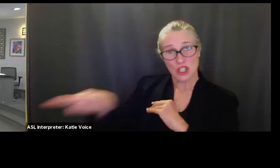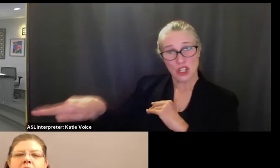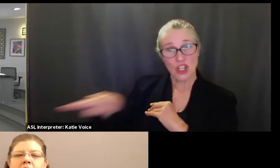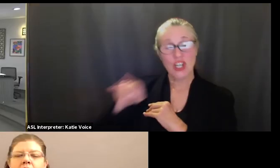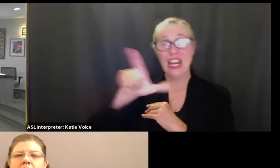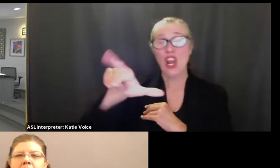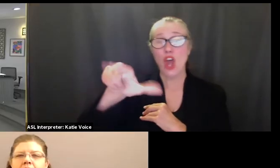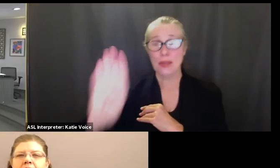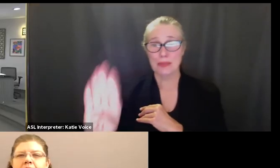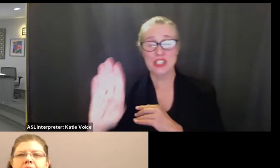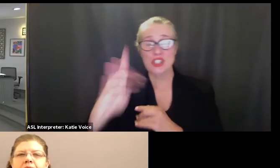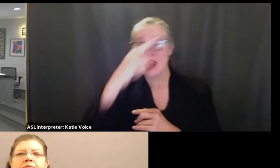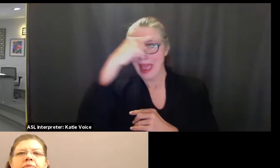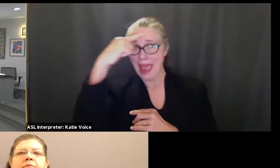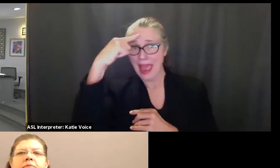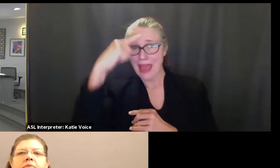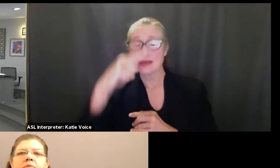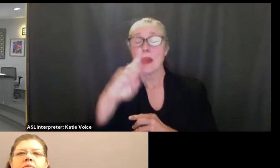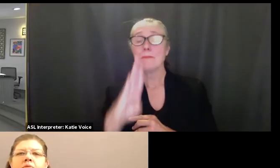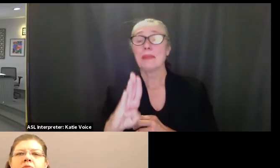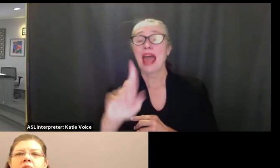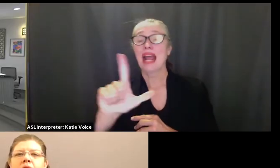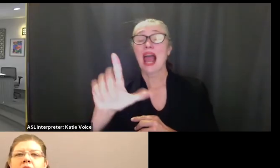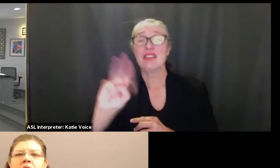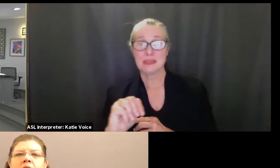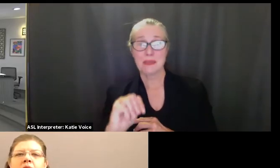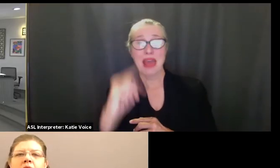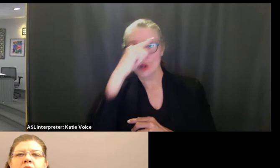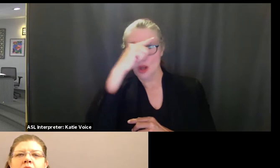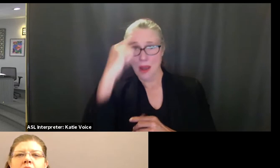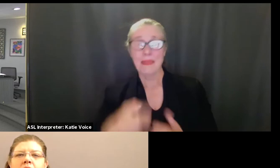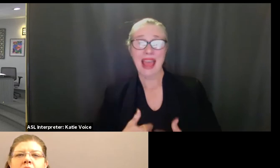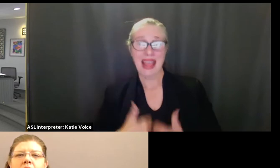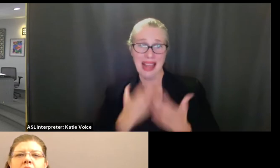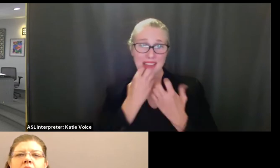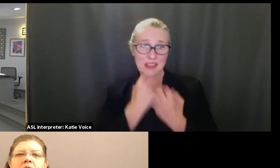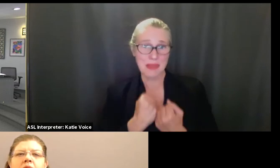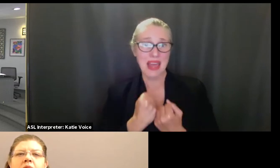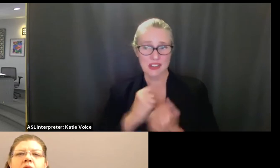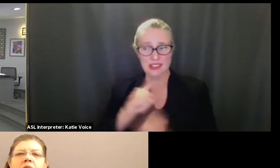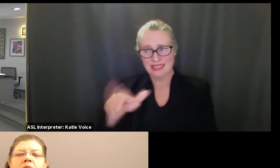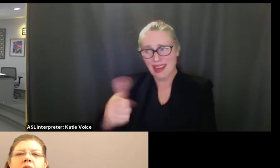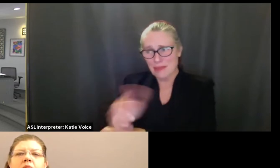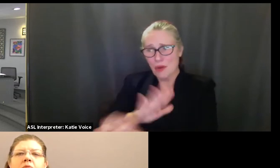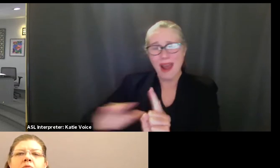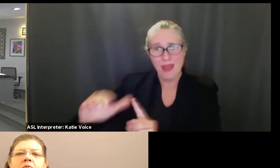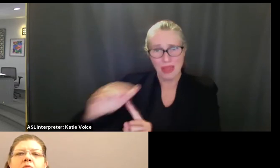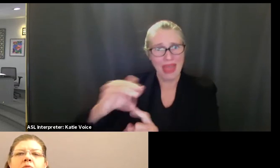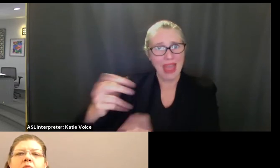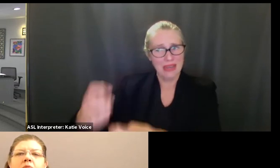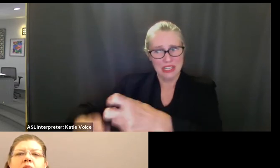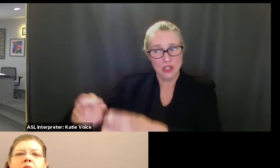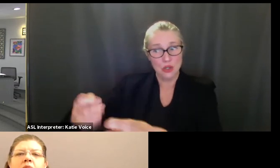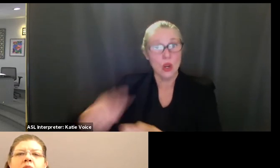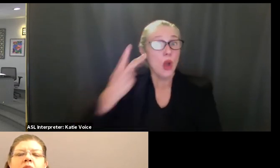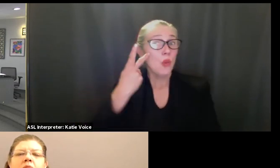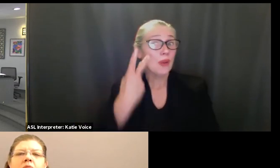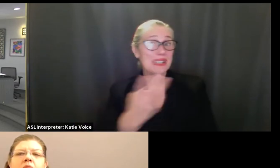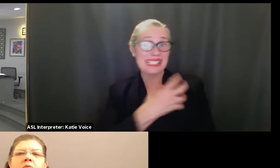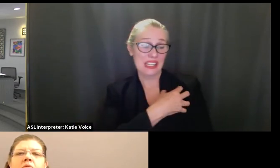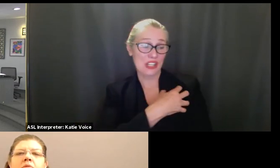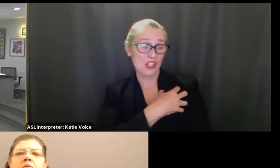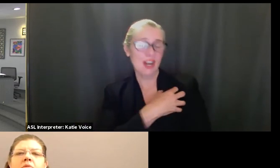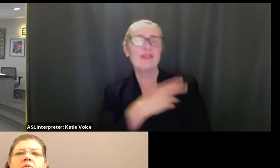around uh that issue right now i also want to know when we think about the sheriff's department um we've been naming the sheriff's